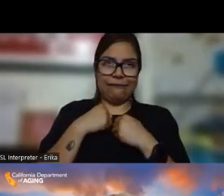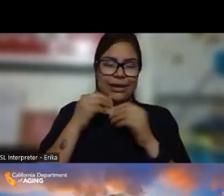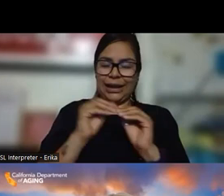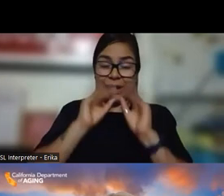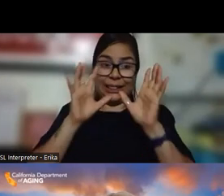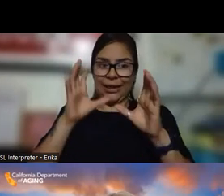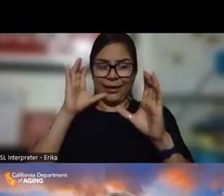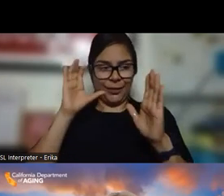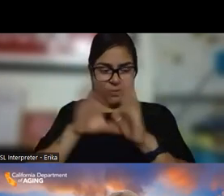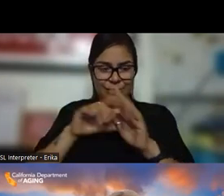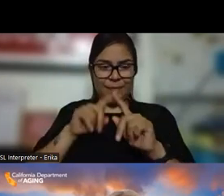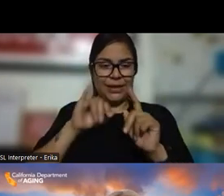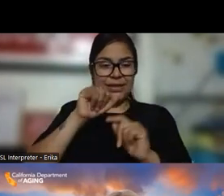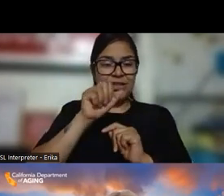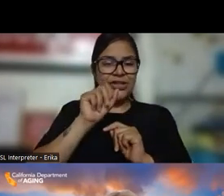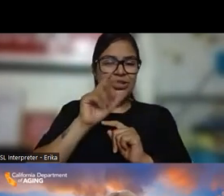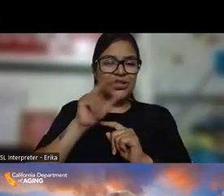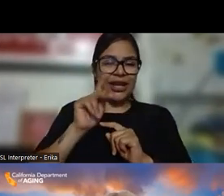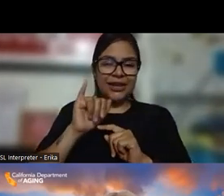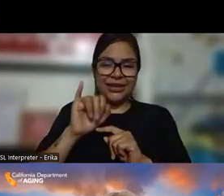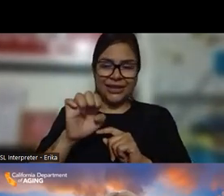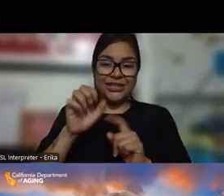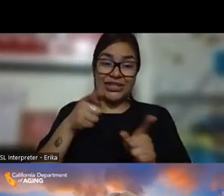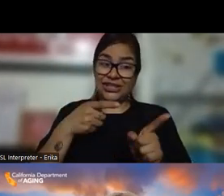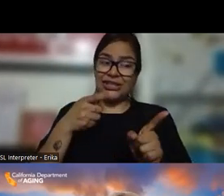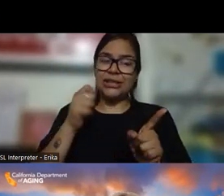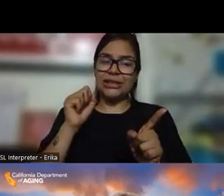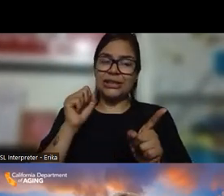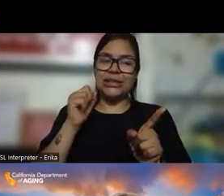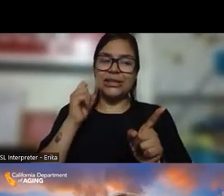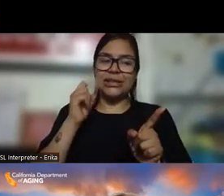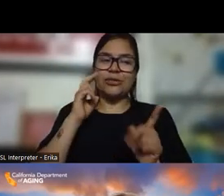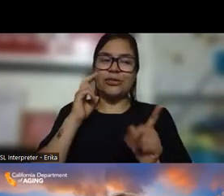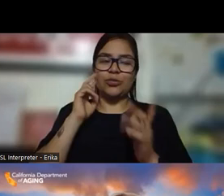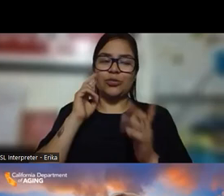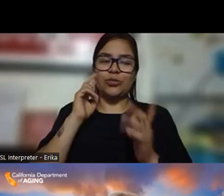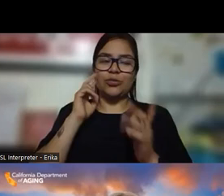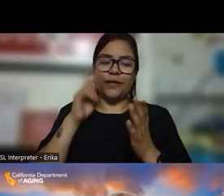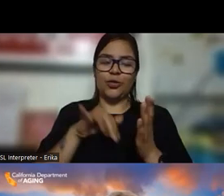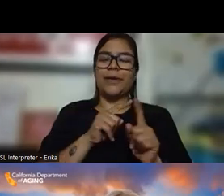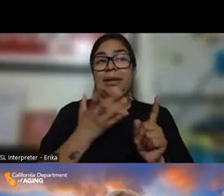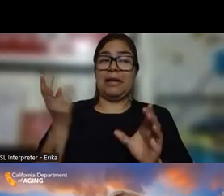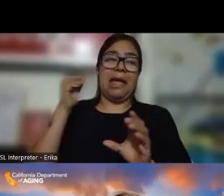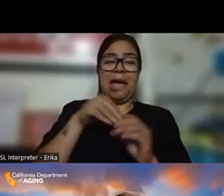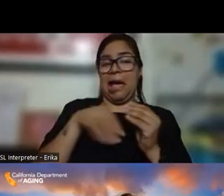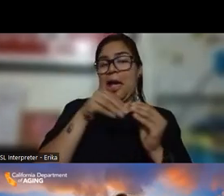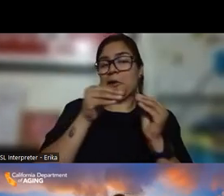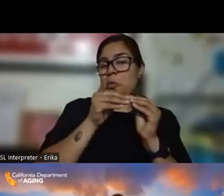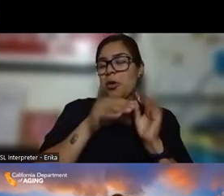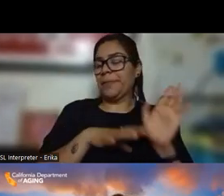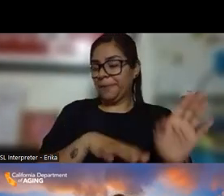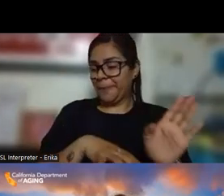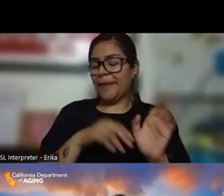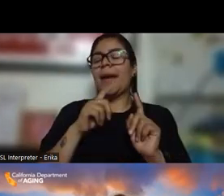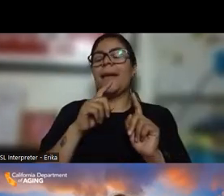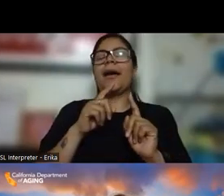Although Jackie Tompkins is on the line, who also reviewed a number of these applications. Jackie, you can jump in